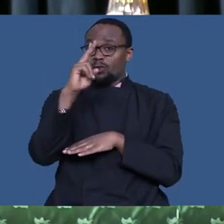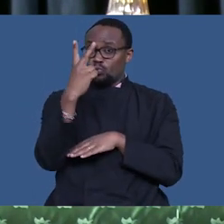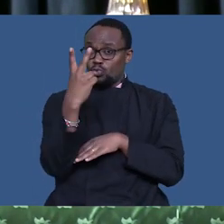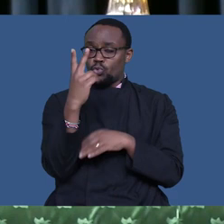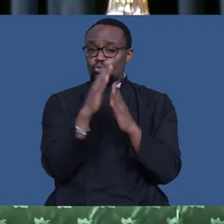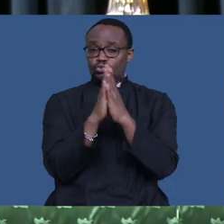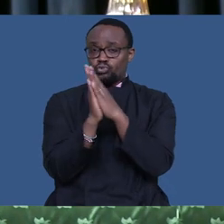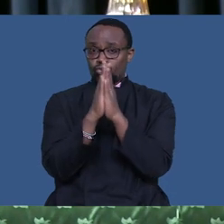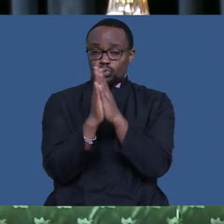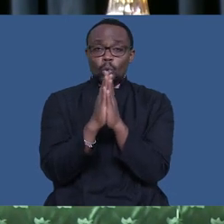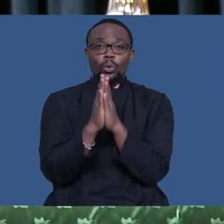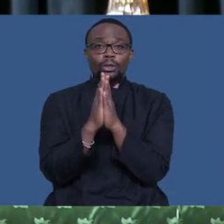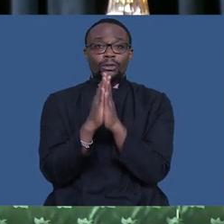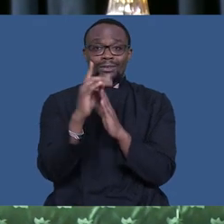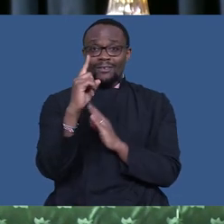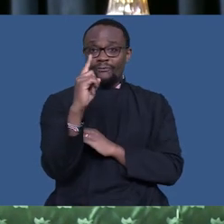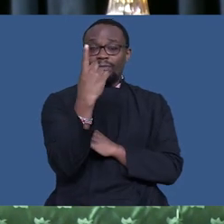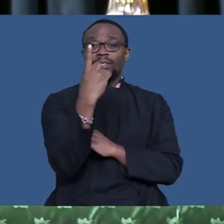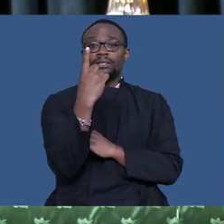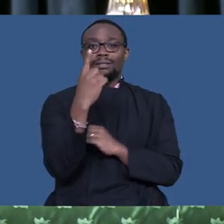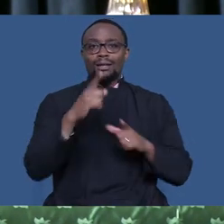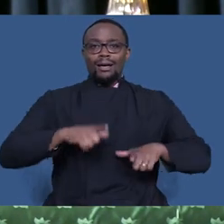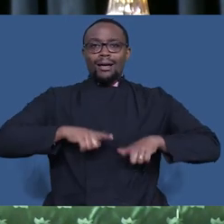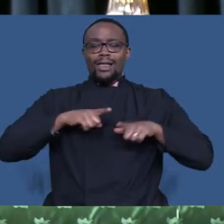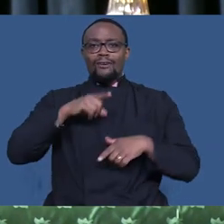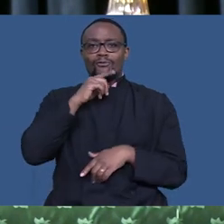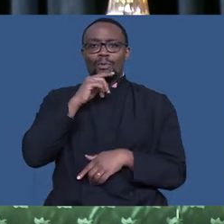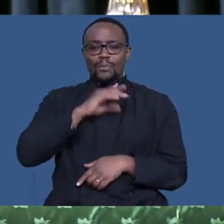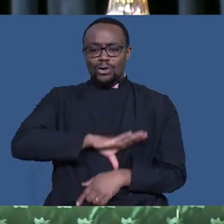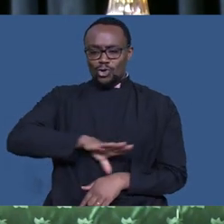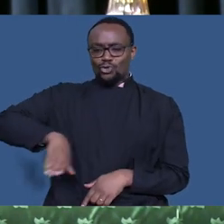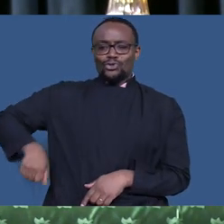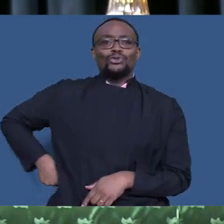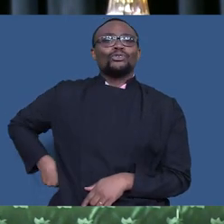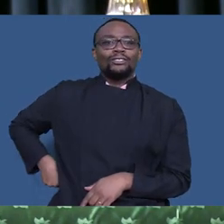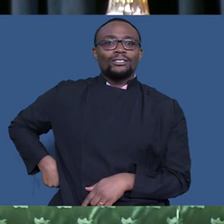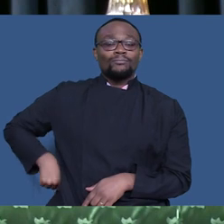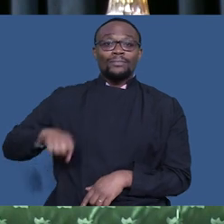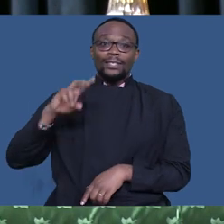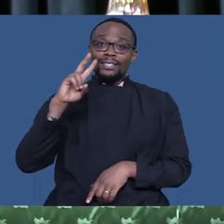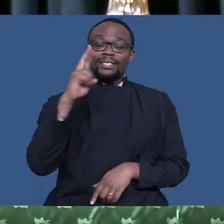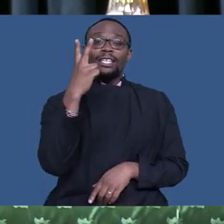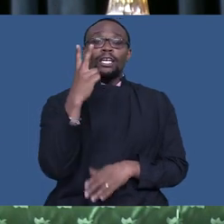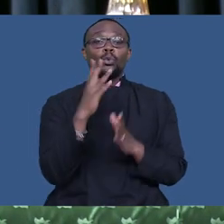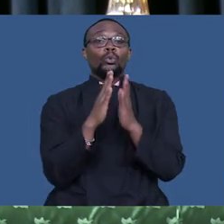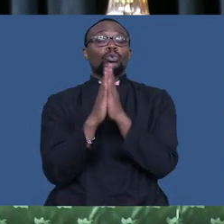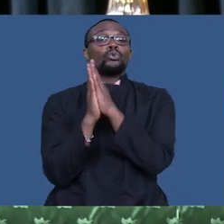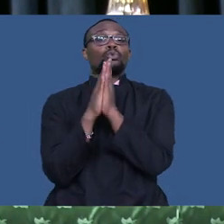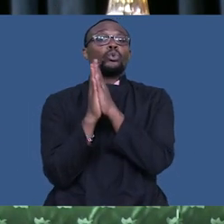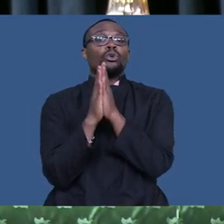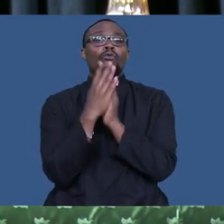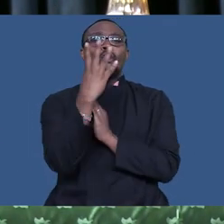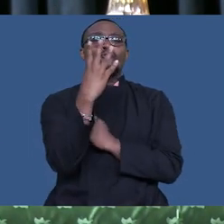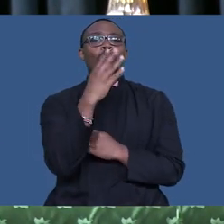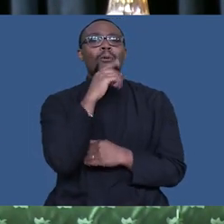biblical accounts. The first was the life of Joseph and the account of the